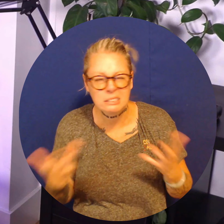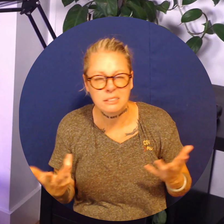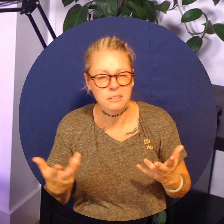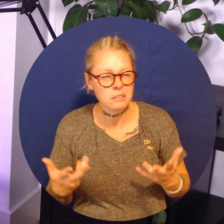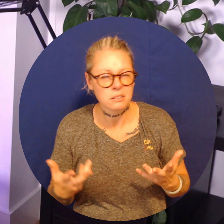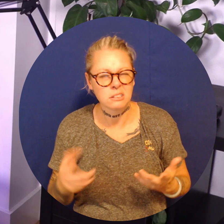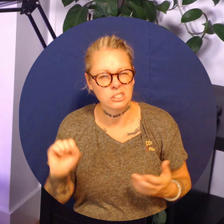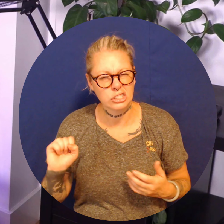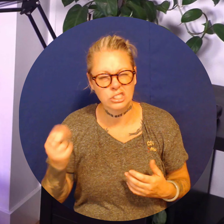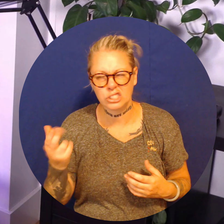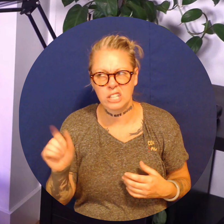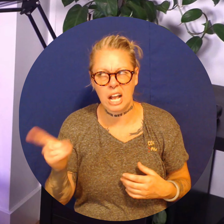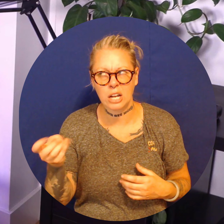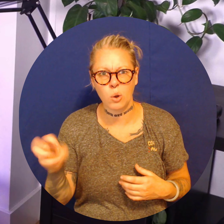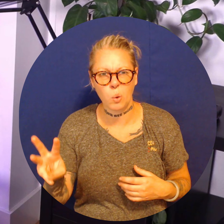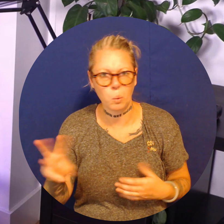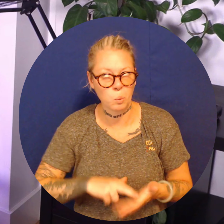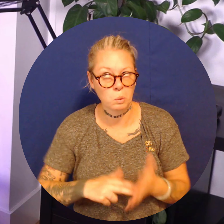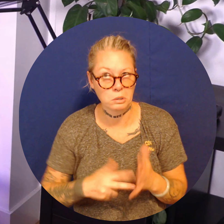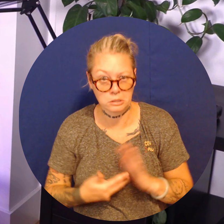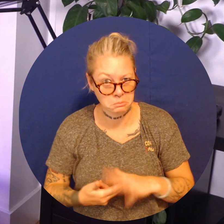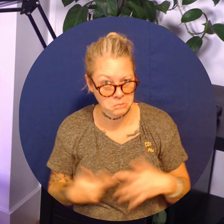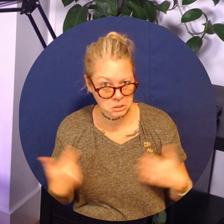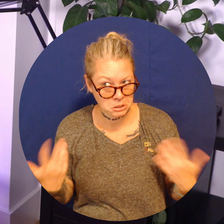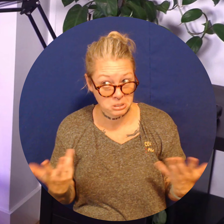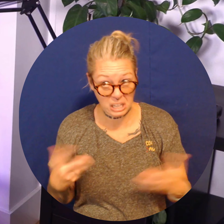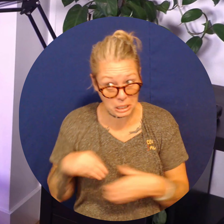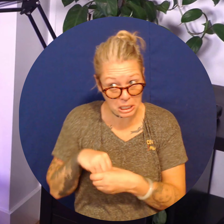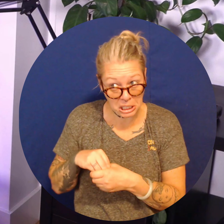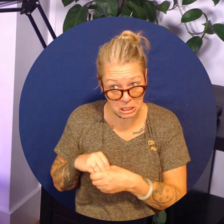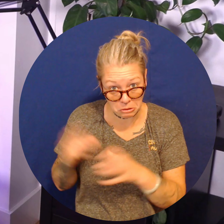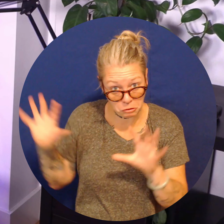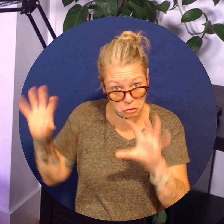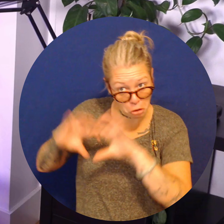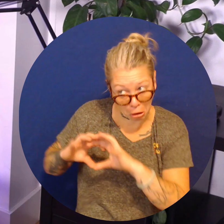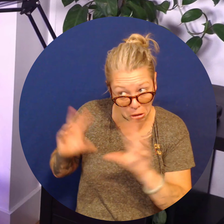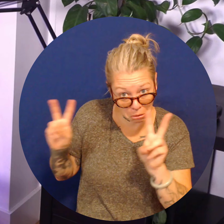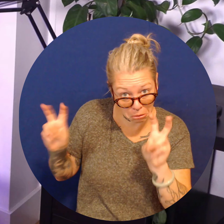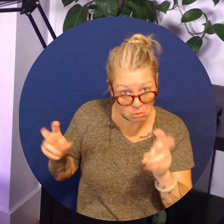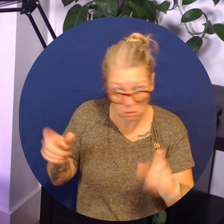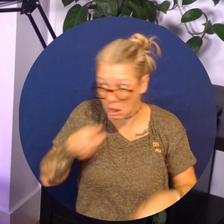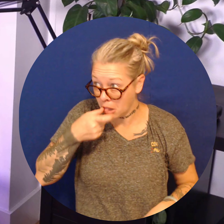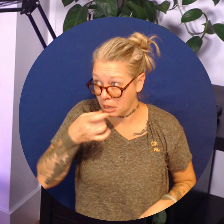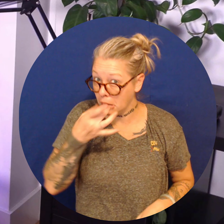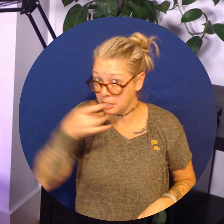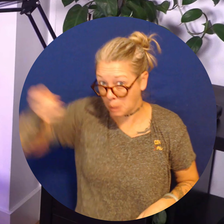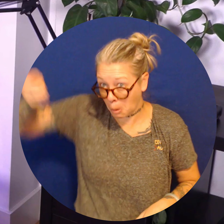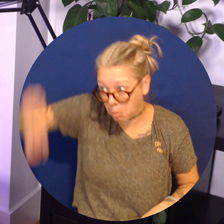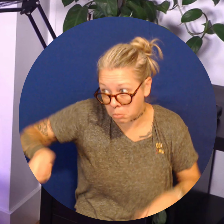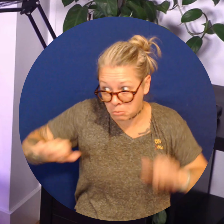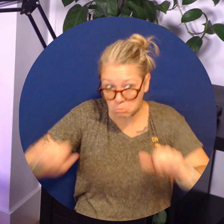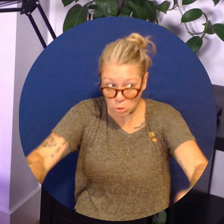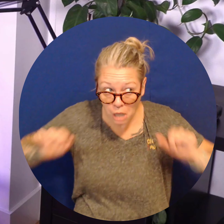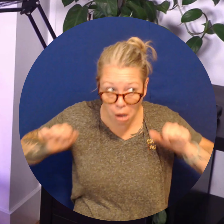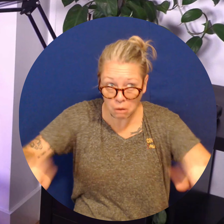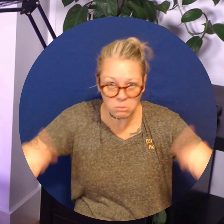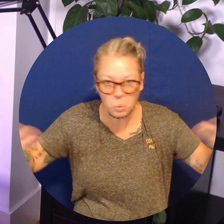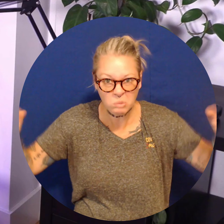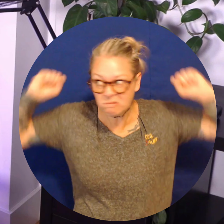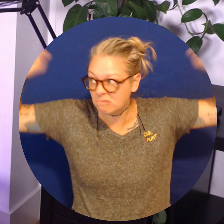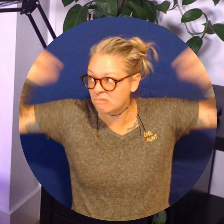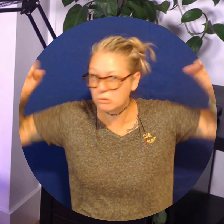like what are you like it was like in the shadows yeah like dare shut the lights off and just like do